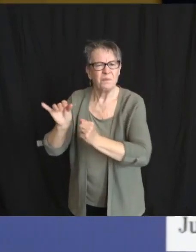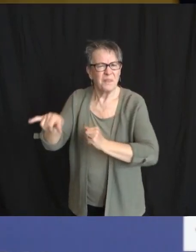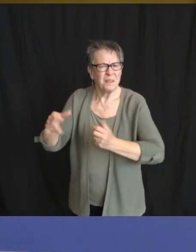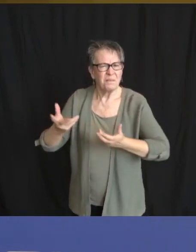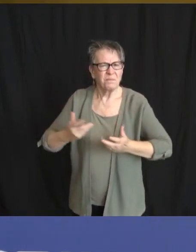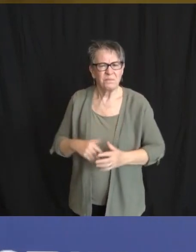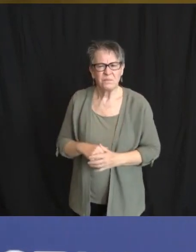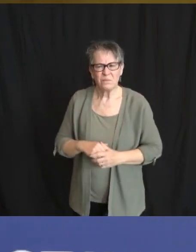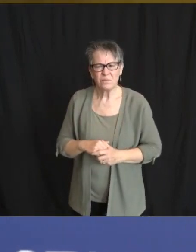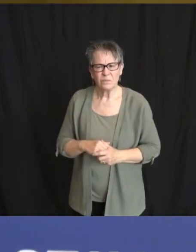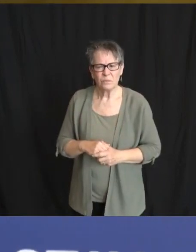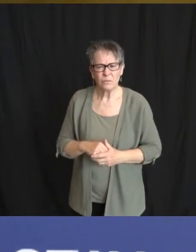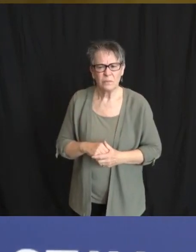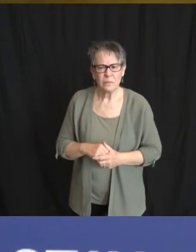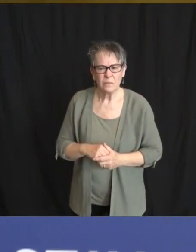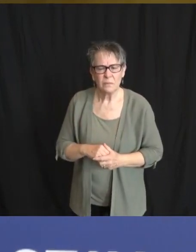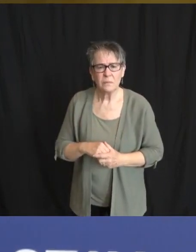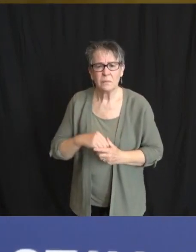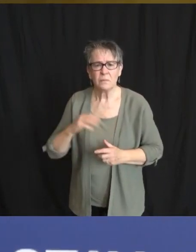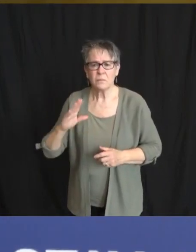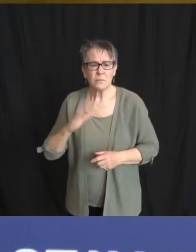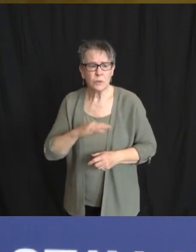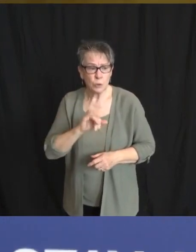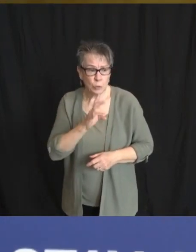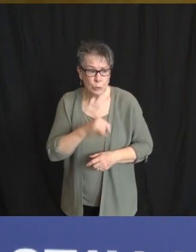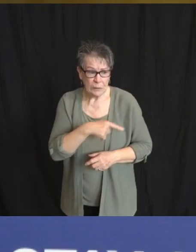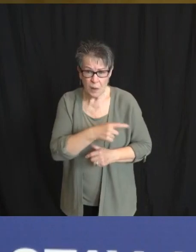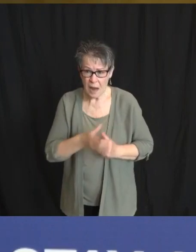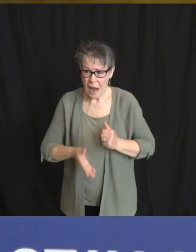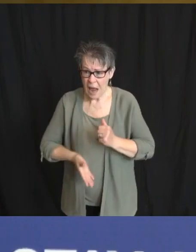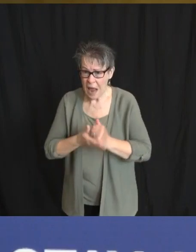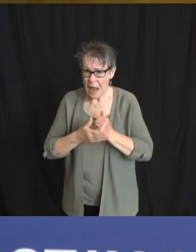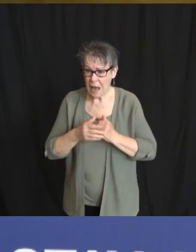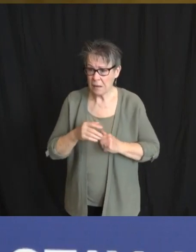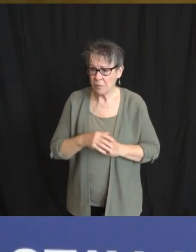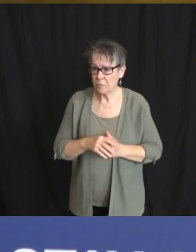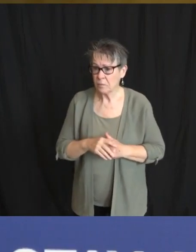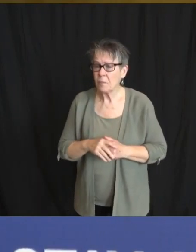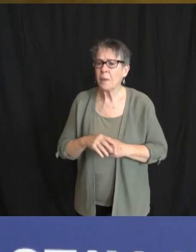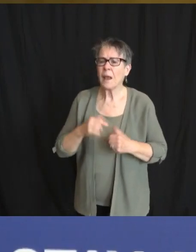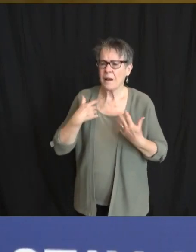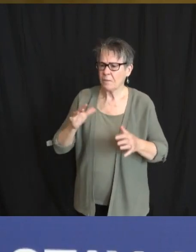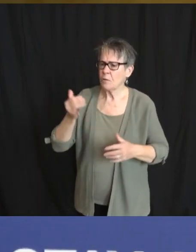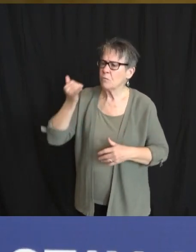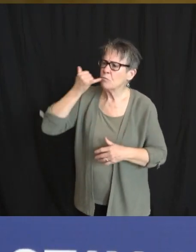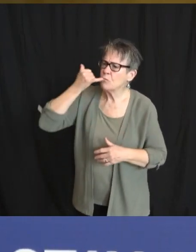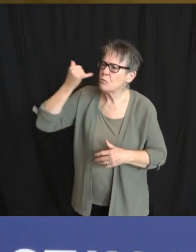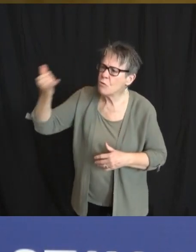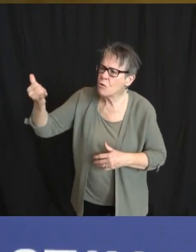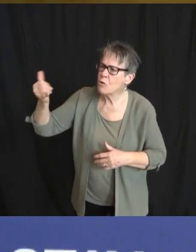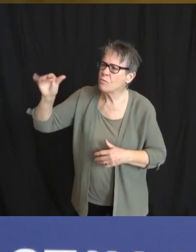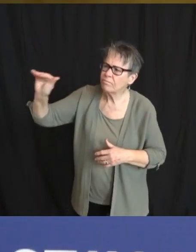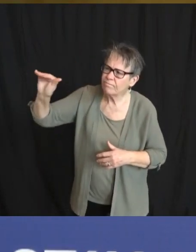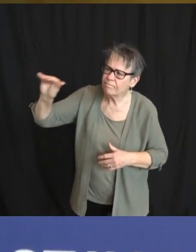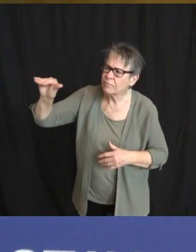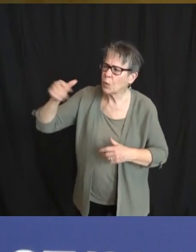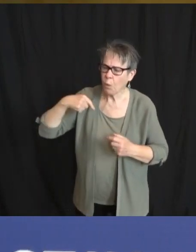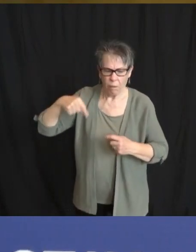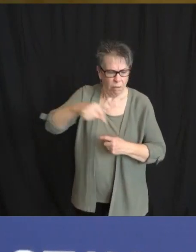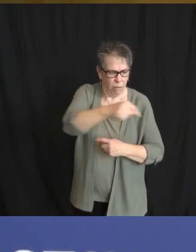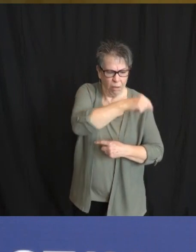to determine exactly what they would be doing, and they're assessing leadership, assessing